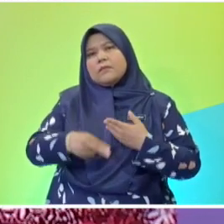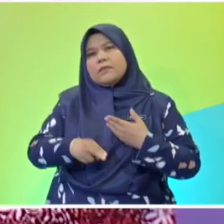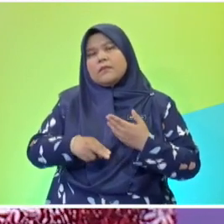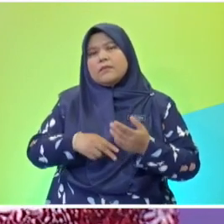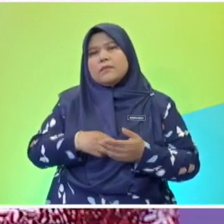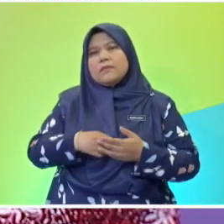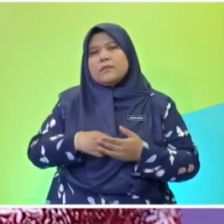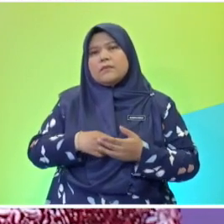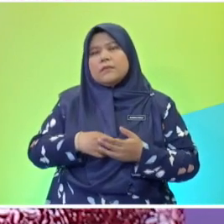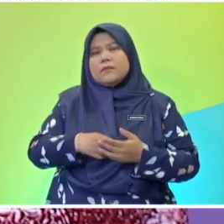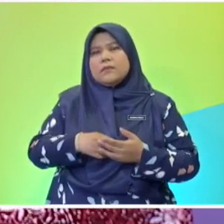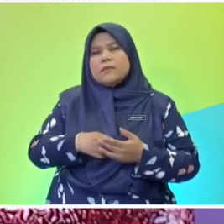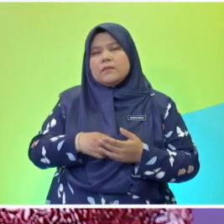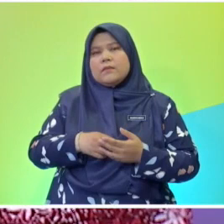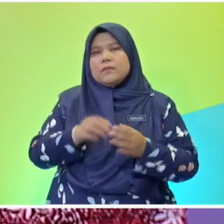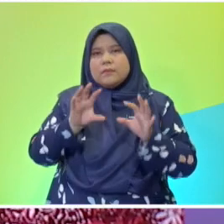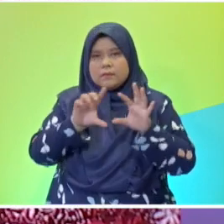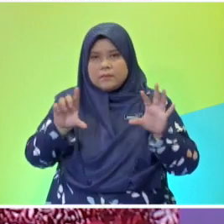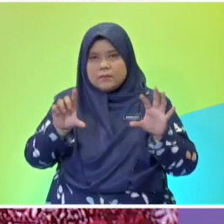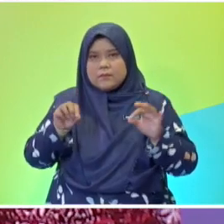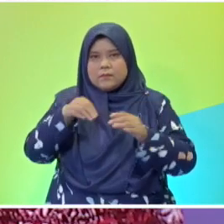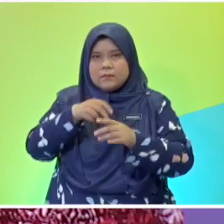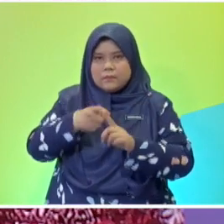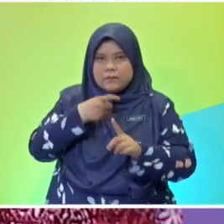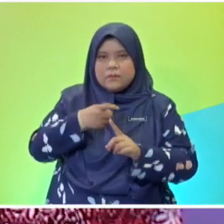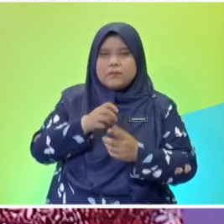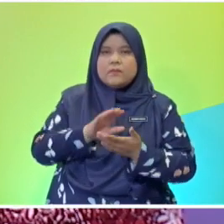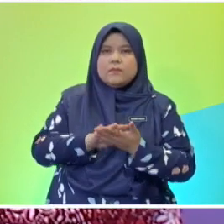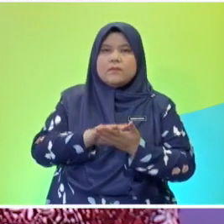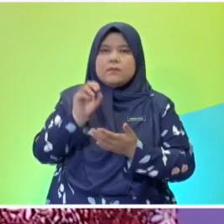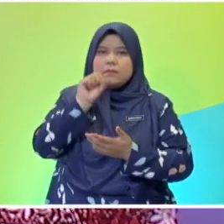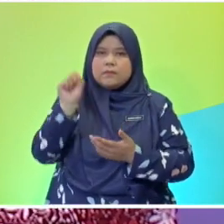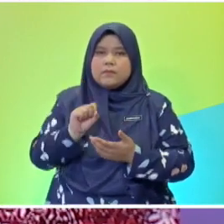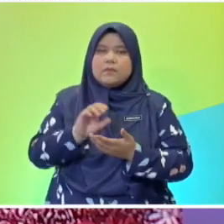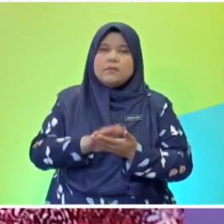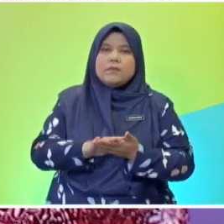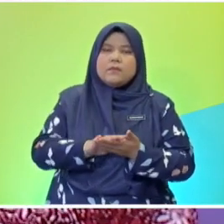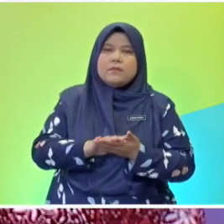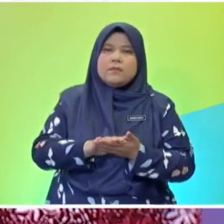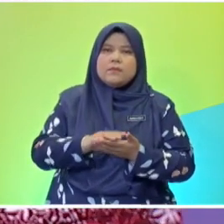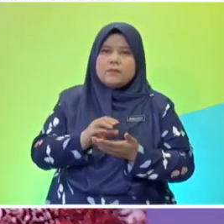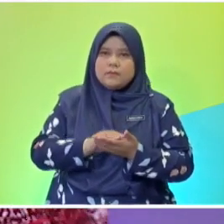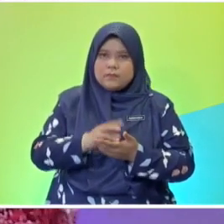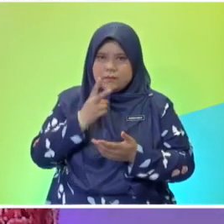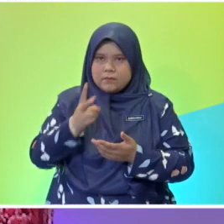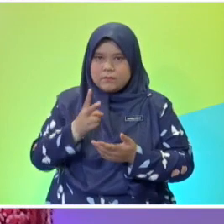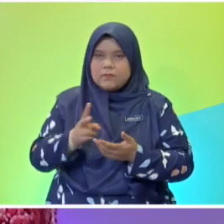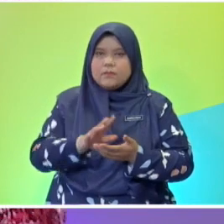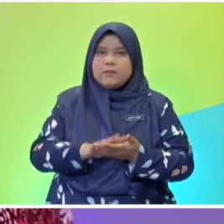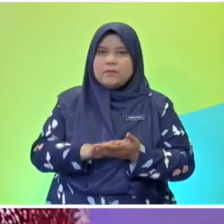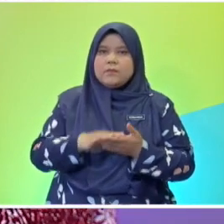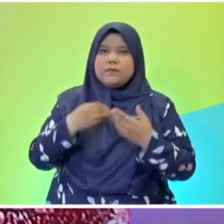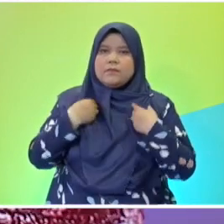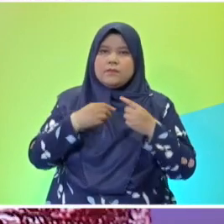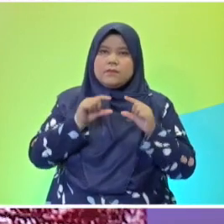should try. Advice, and give some justification. Okay? All right, as you could see there, it's stated